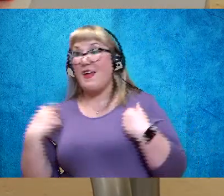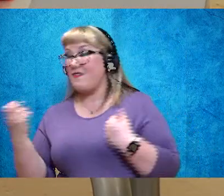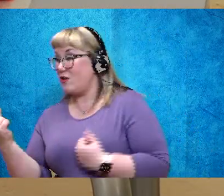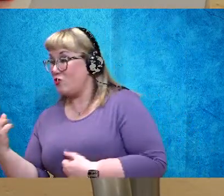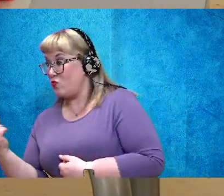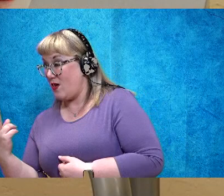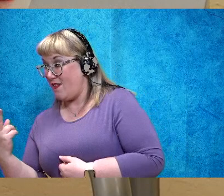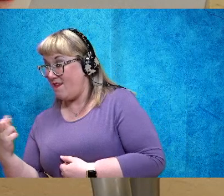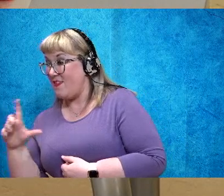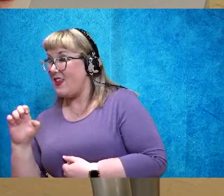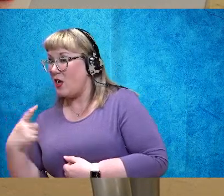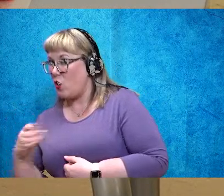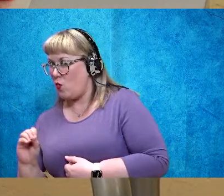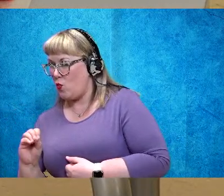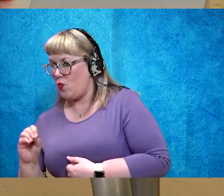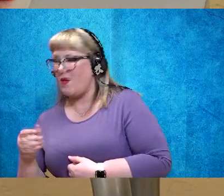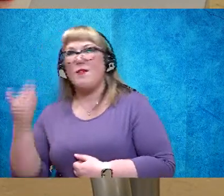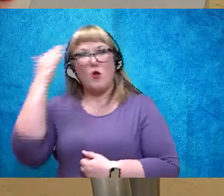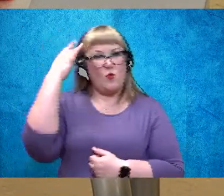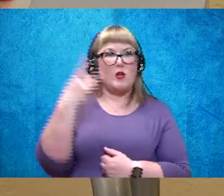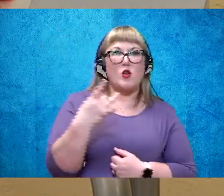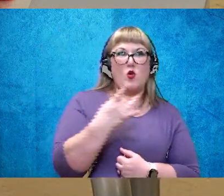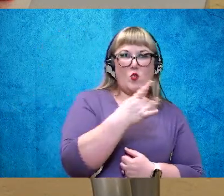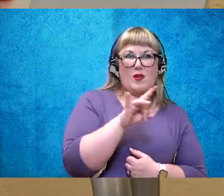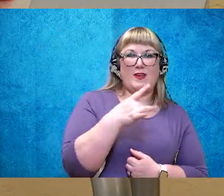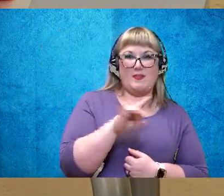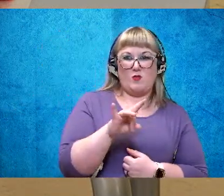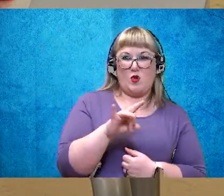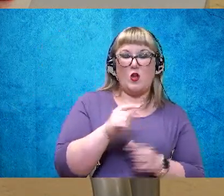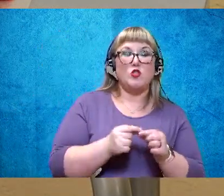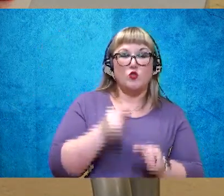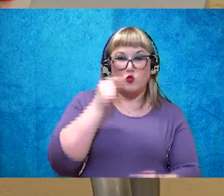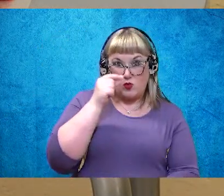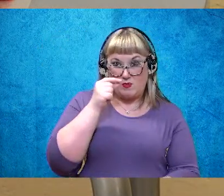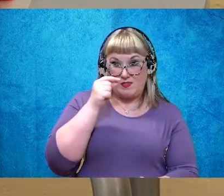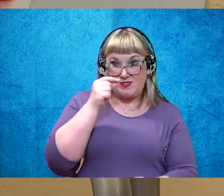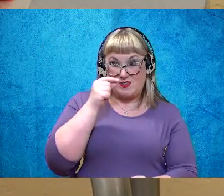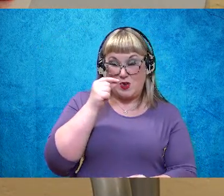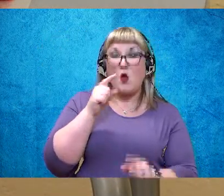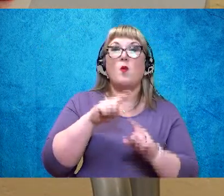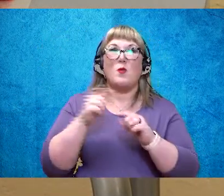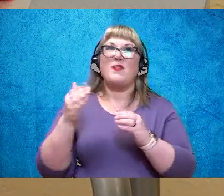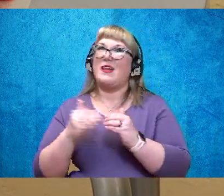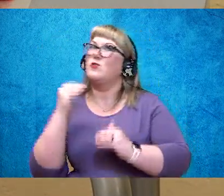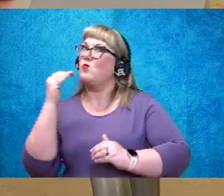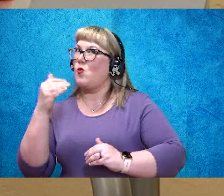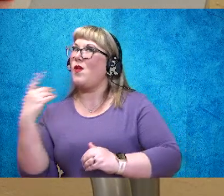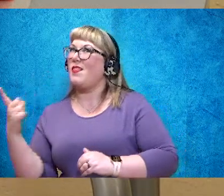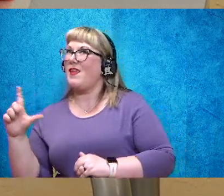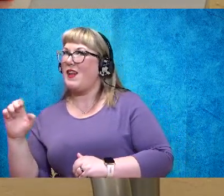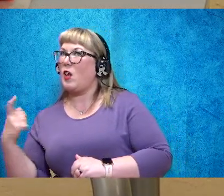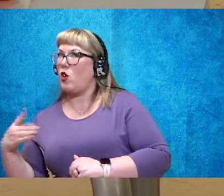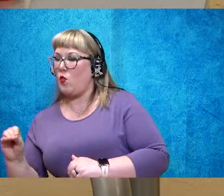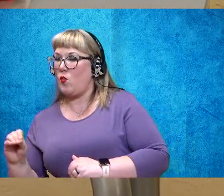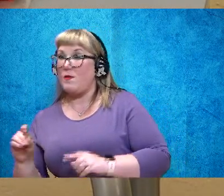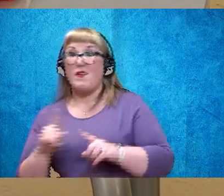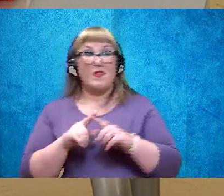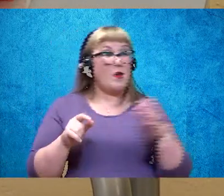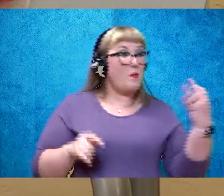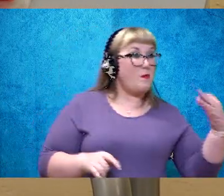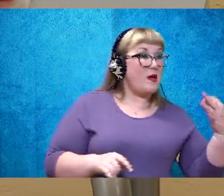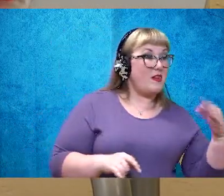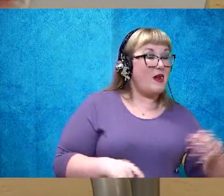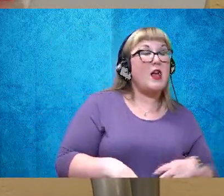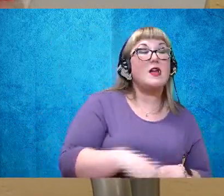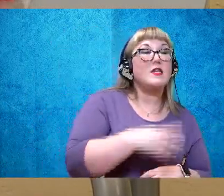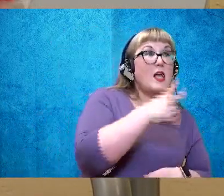Legos, but we know 18 straws is more than 12 Legos, but